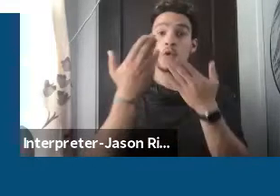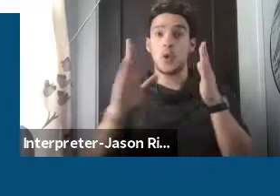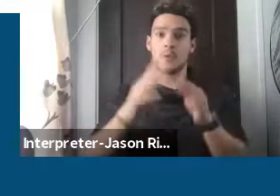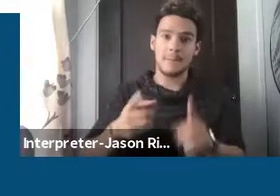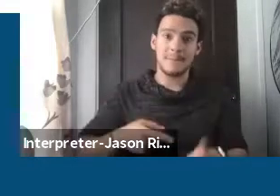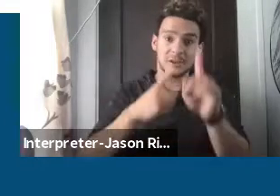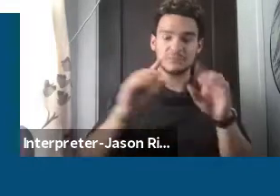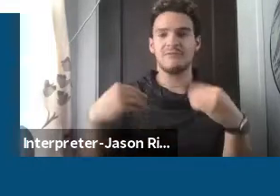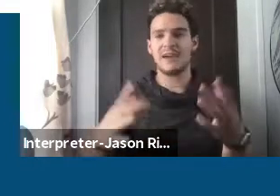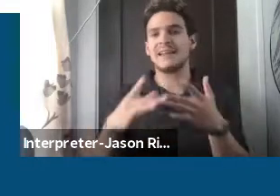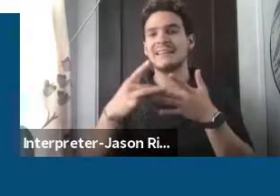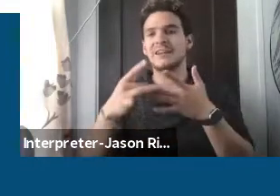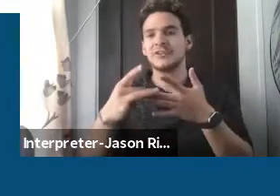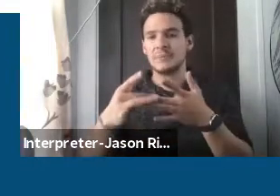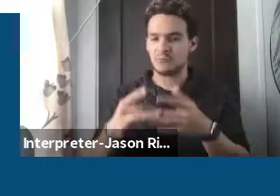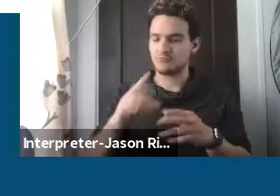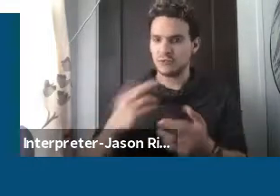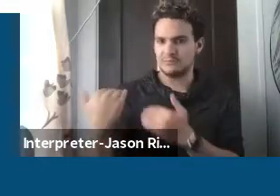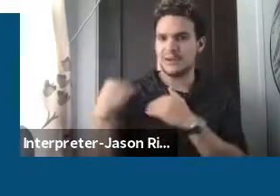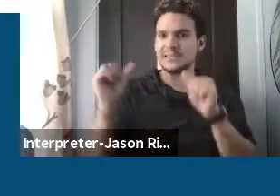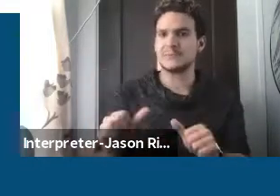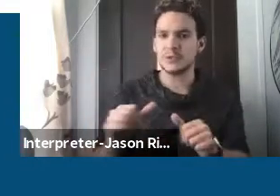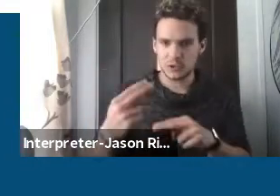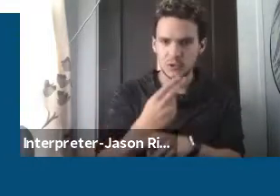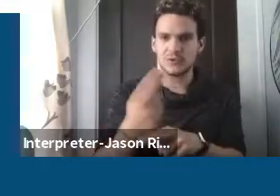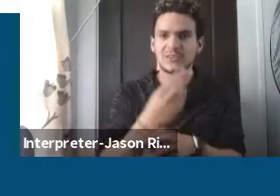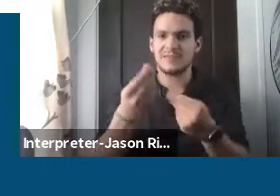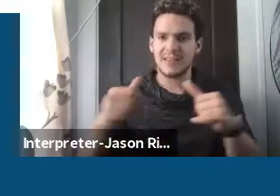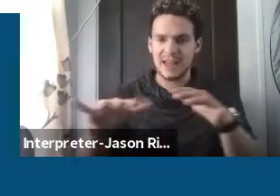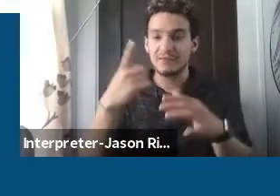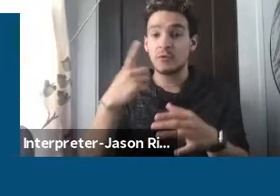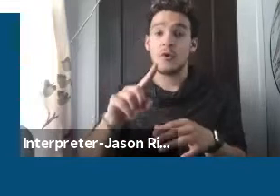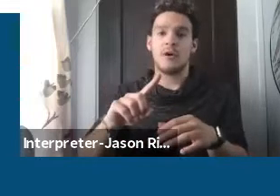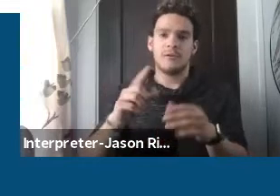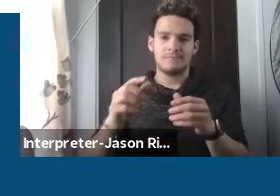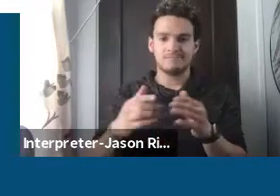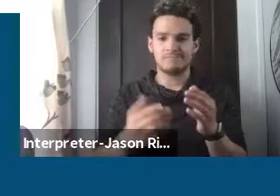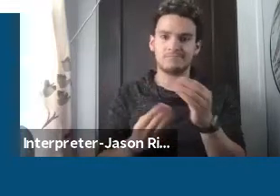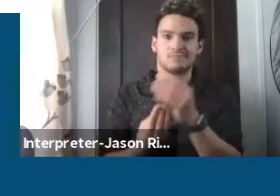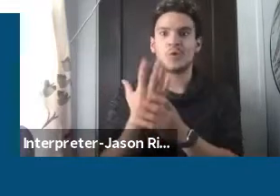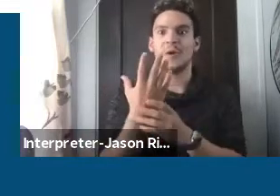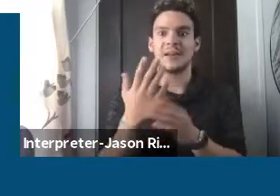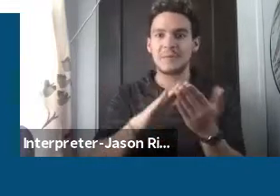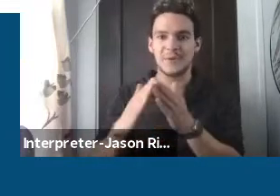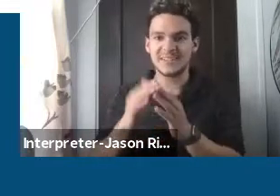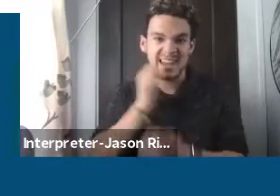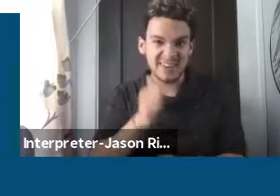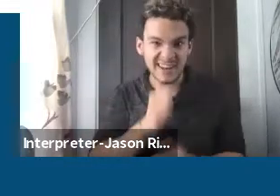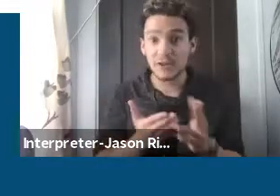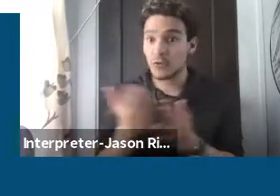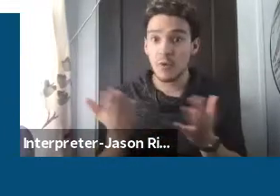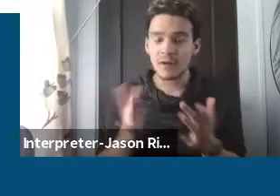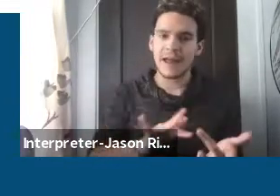in the responsible use of land to create and sustain thriving communities. We do that every day through